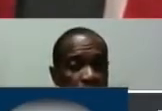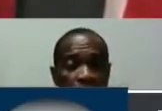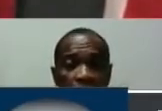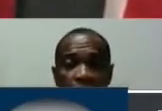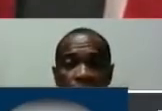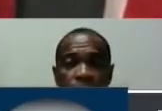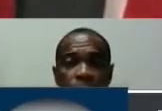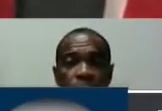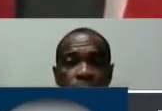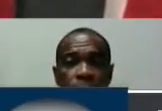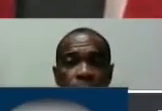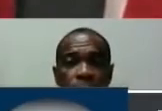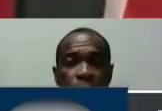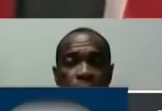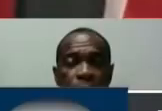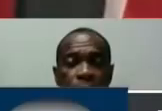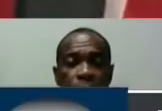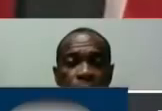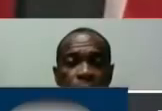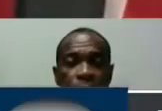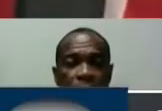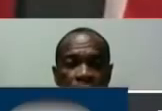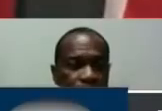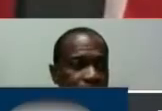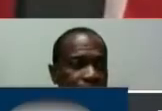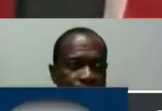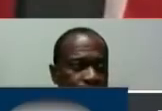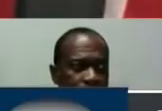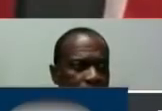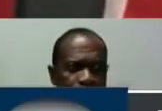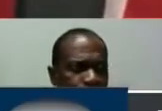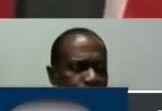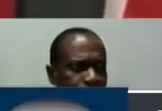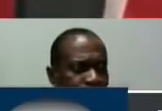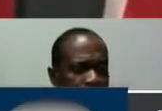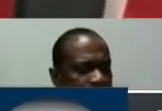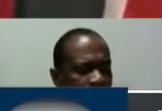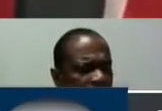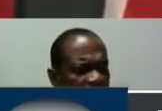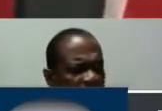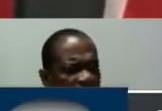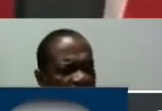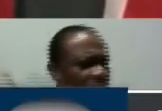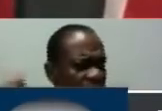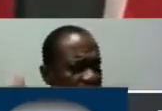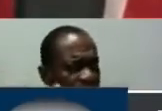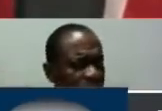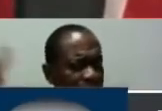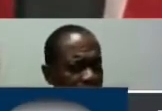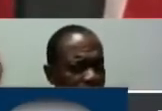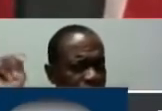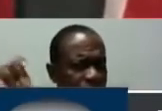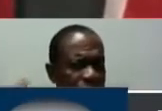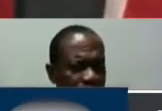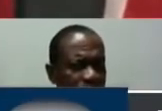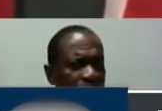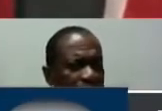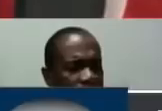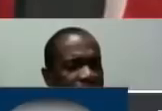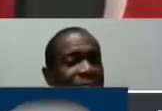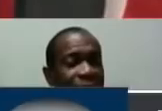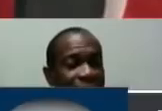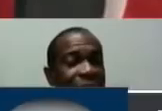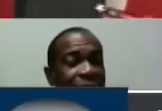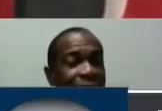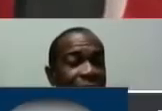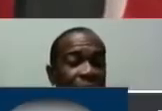dare say I wouldn't have done so if I was not confident that we had in Tobago the foundation and the infrastructure